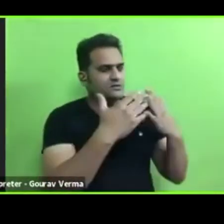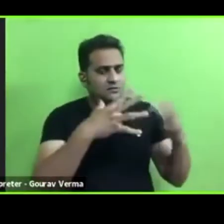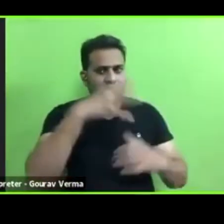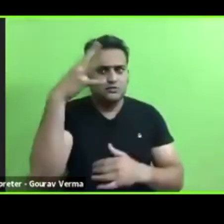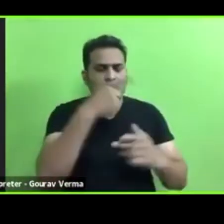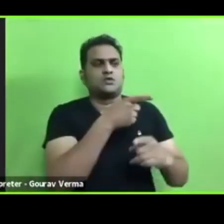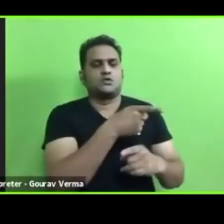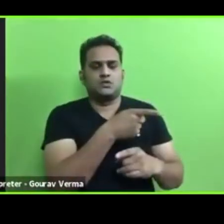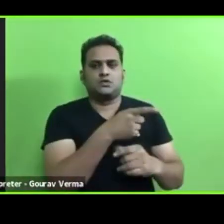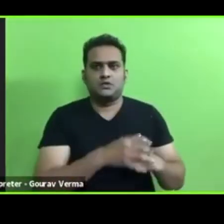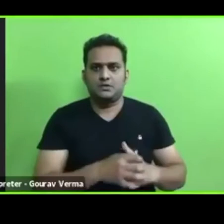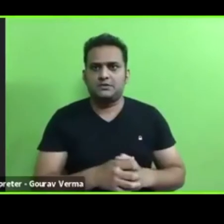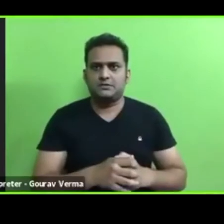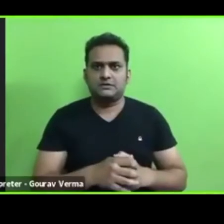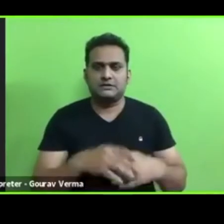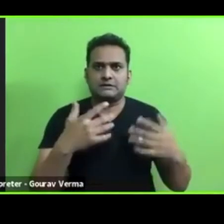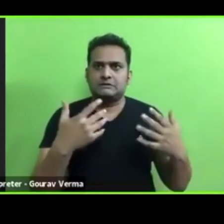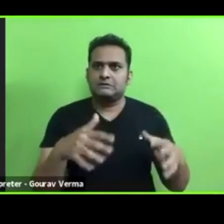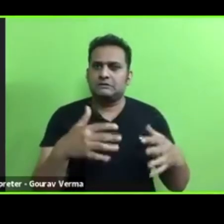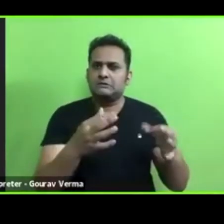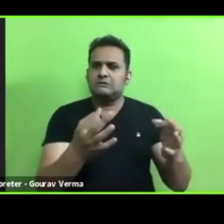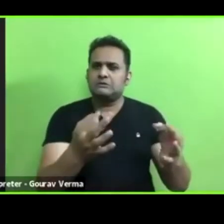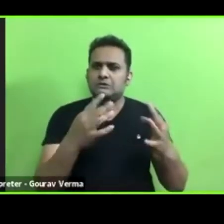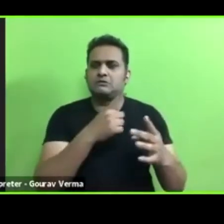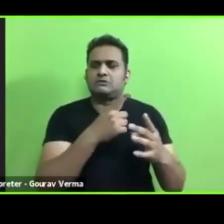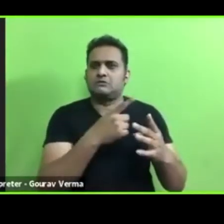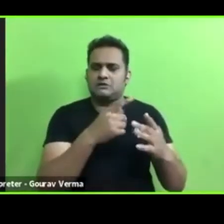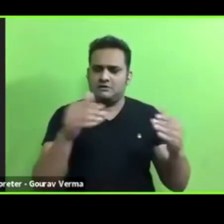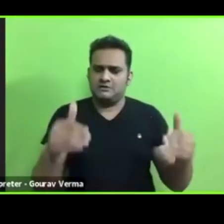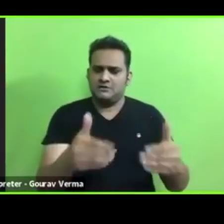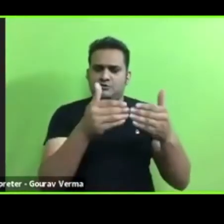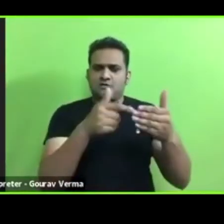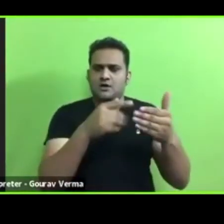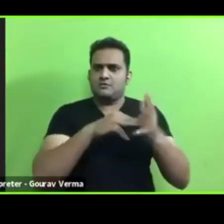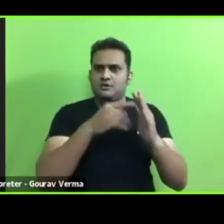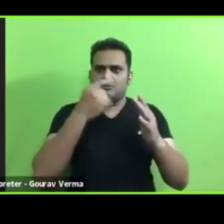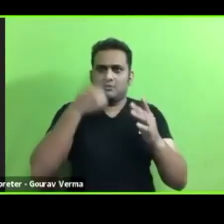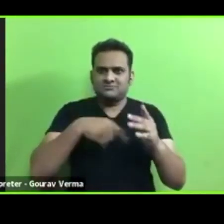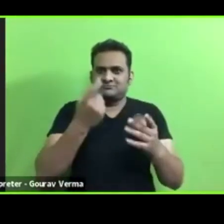that wonderful introduction to the ideas we're discussing today,